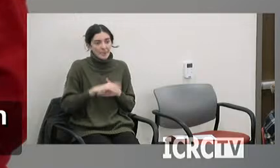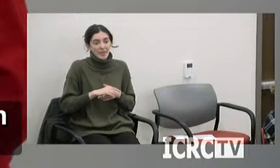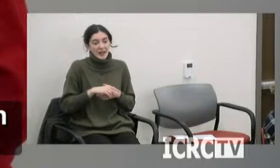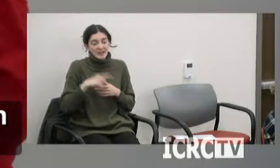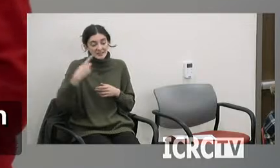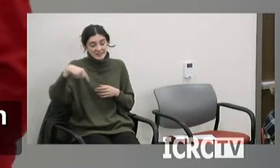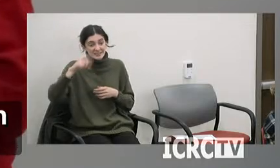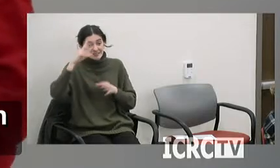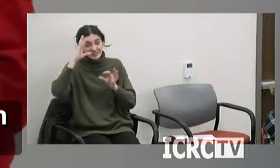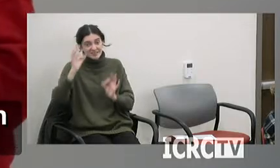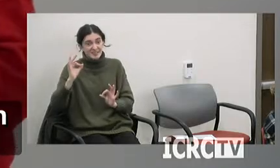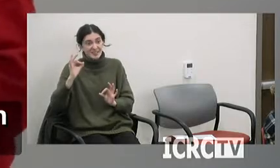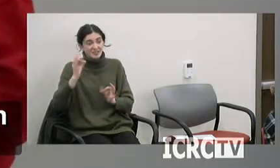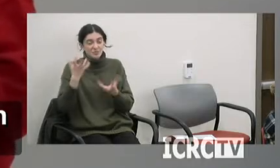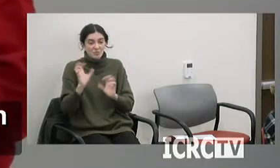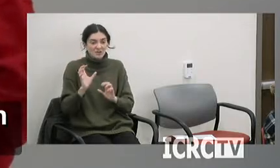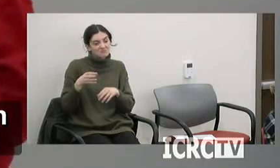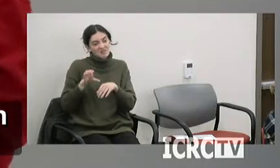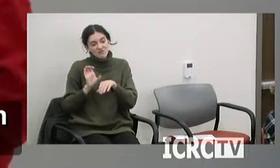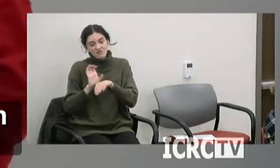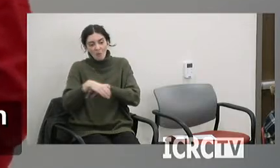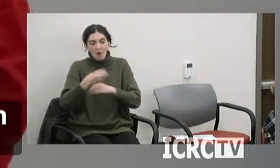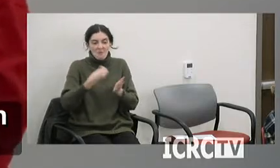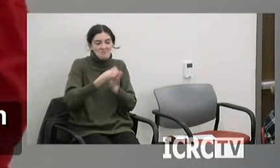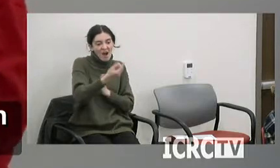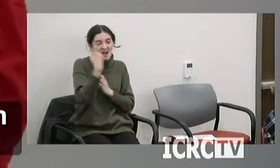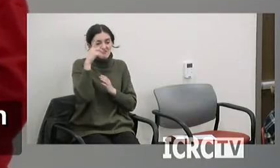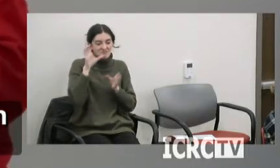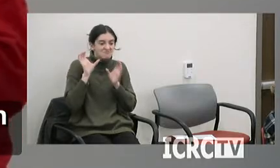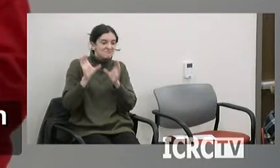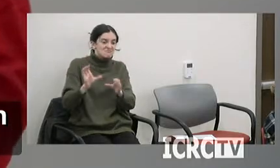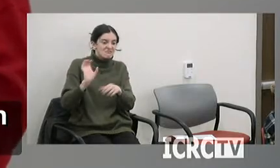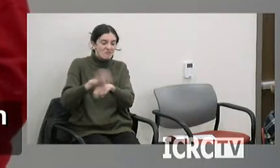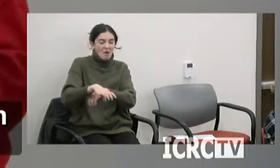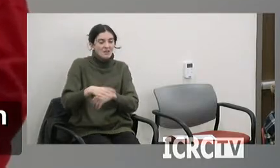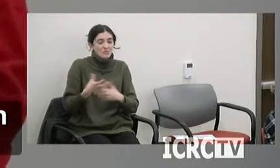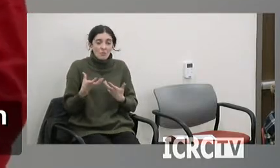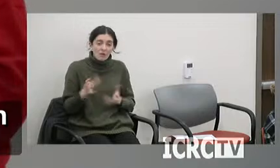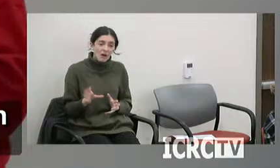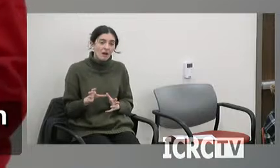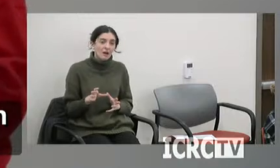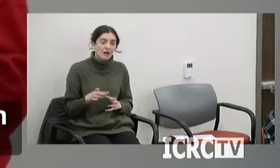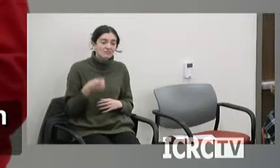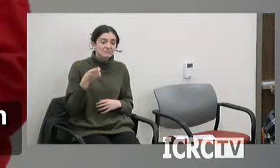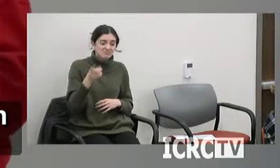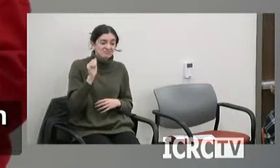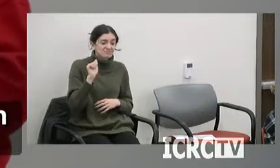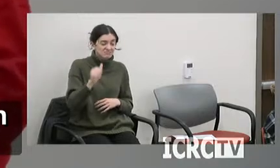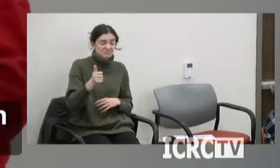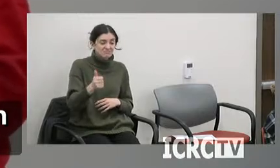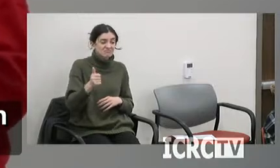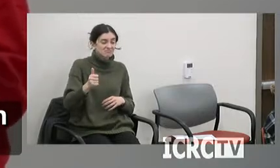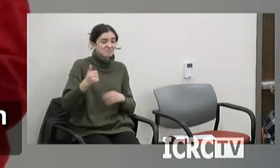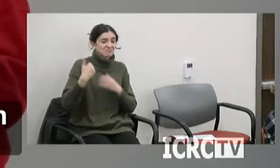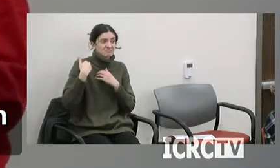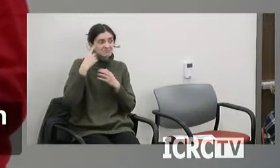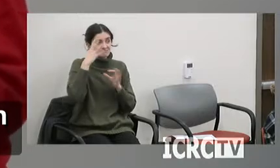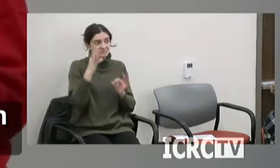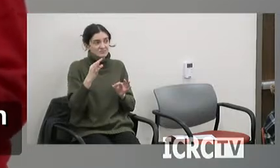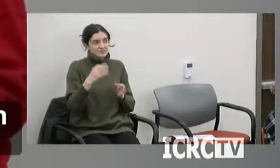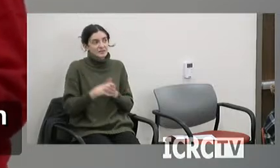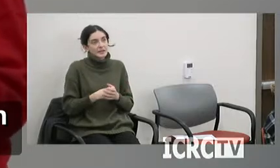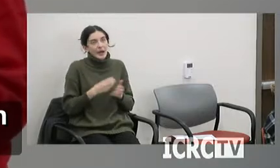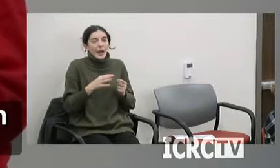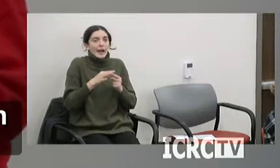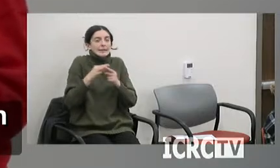we do make a district commitment for everything we buy for 5 years, unless they do something so wildly inappropriate that we would break